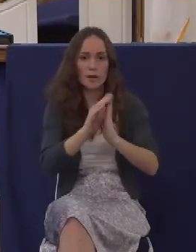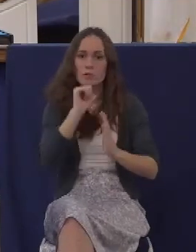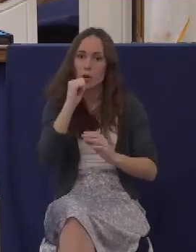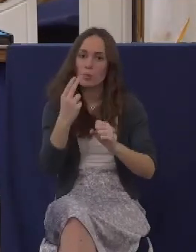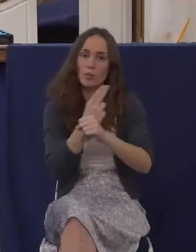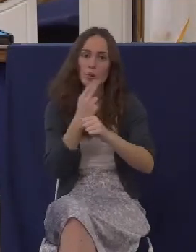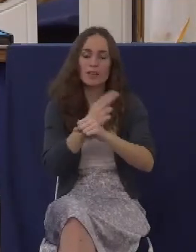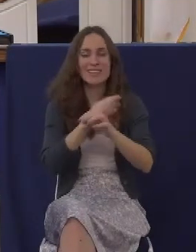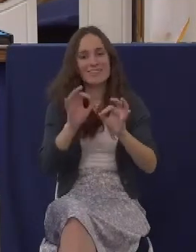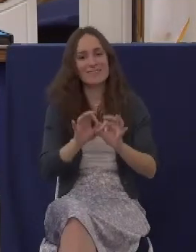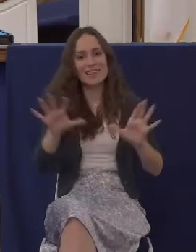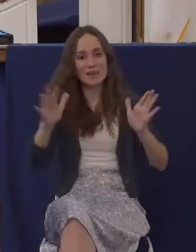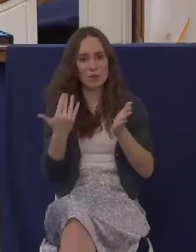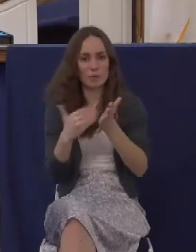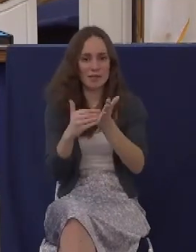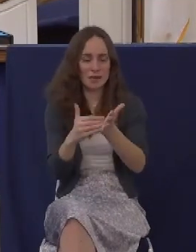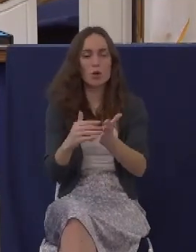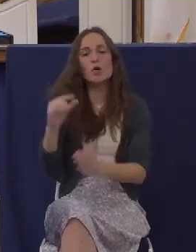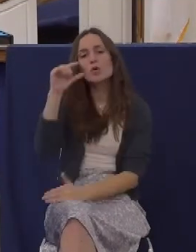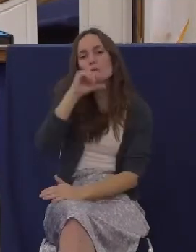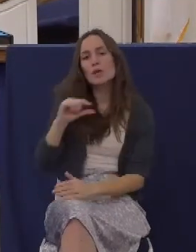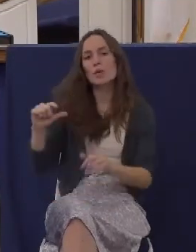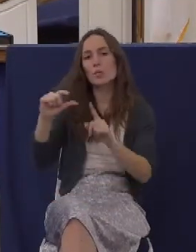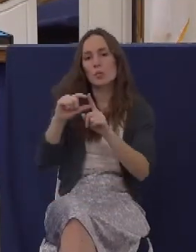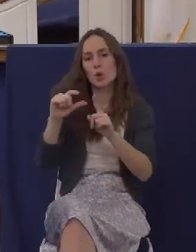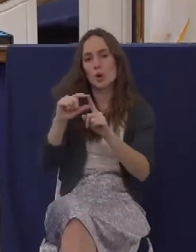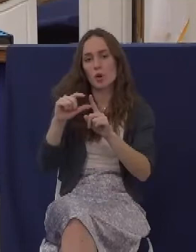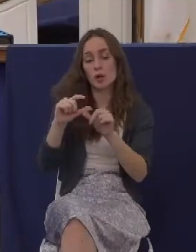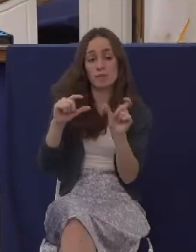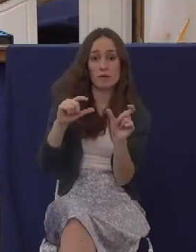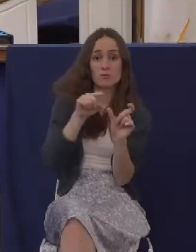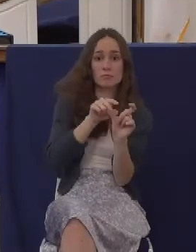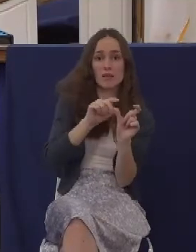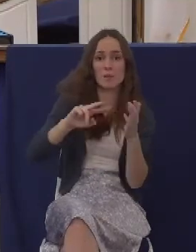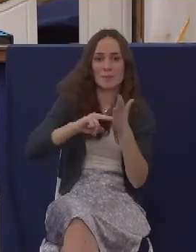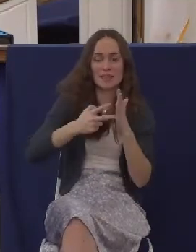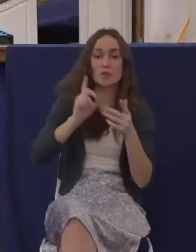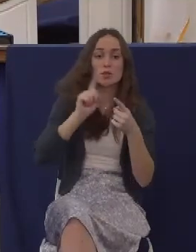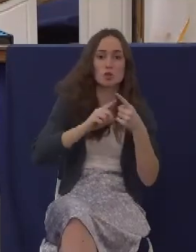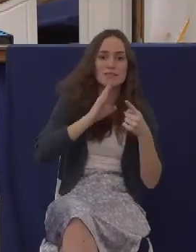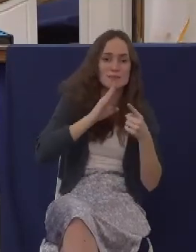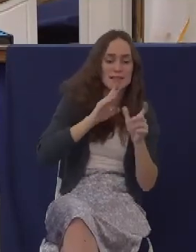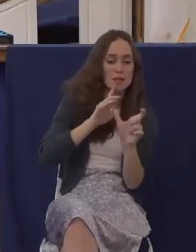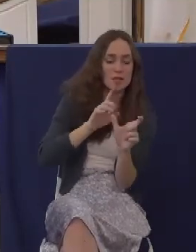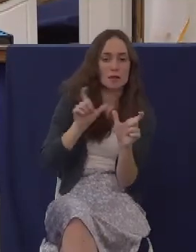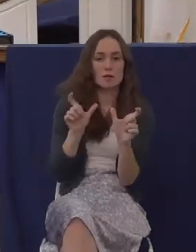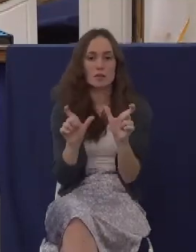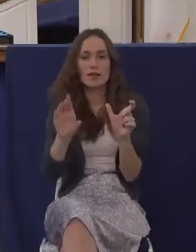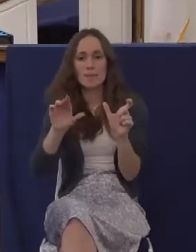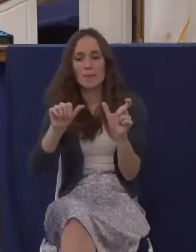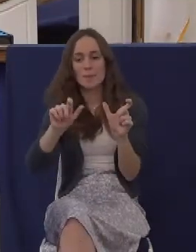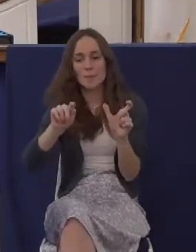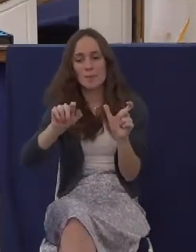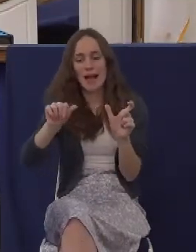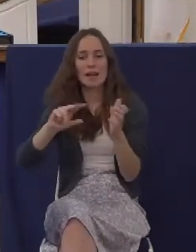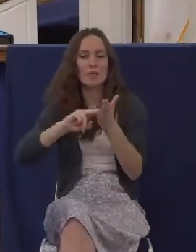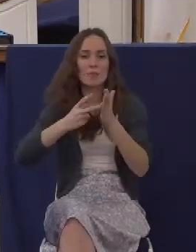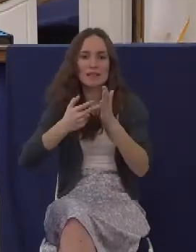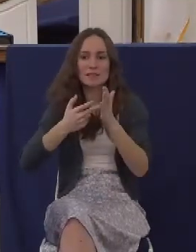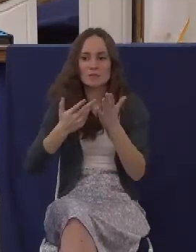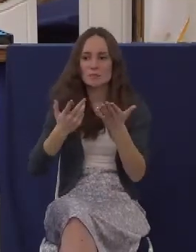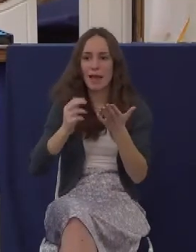is bata legeo. Legeo means to speak. Bata is a non-word. It's an unintelligible